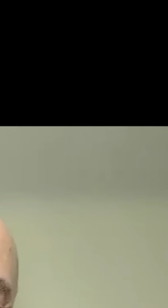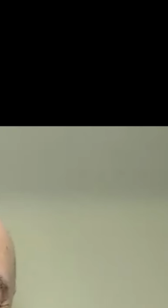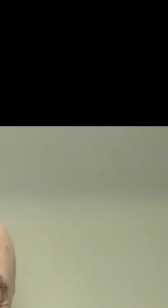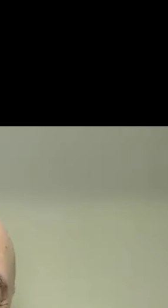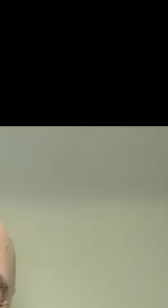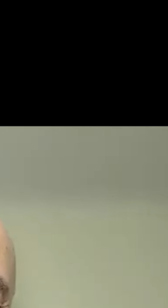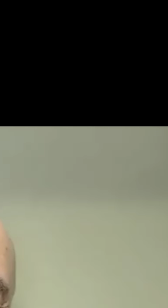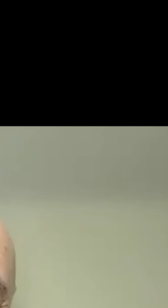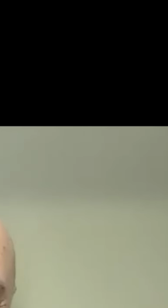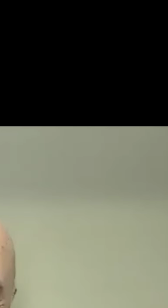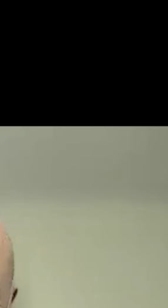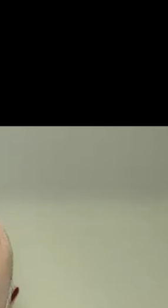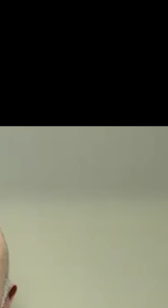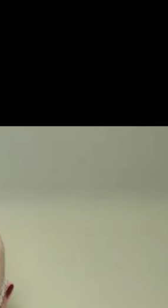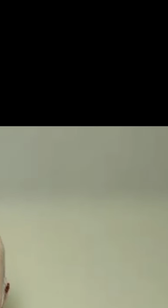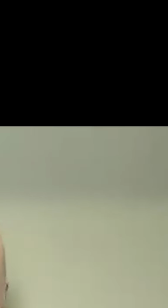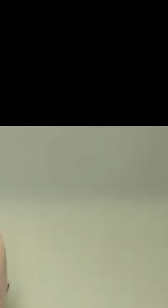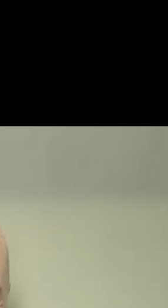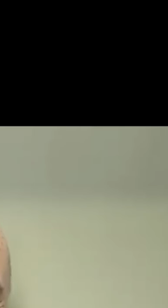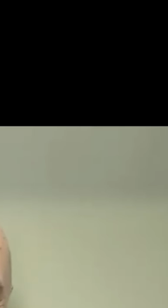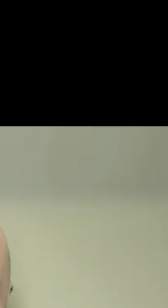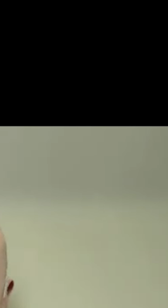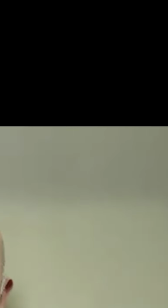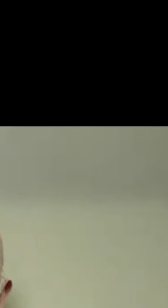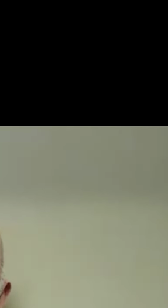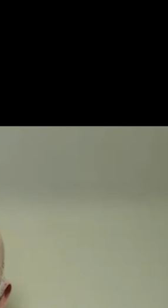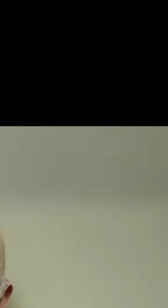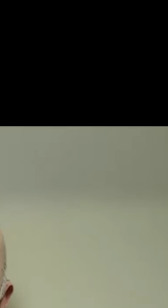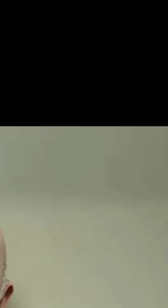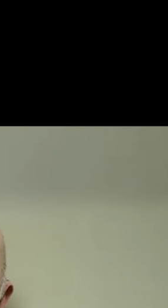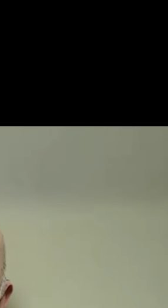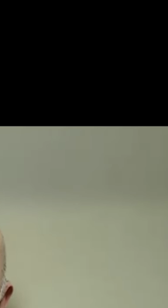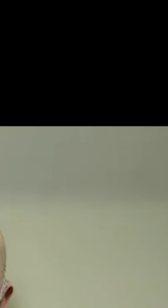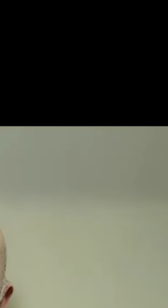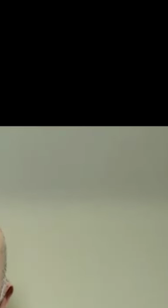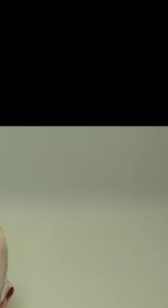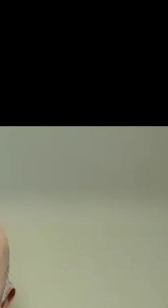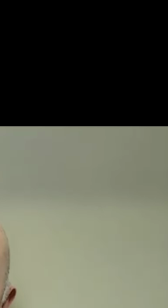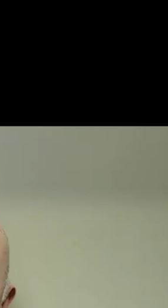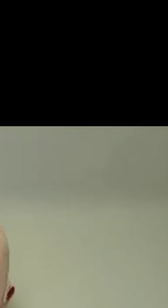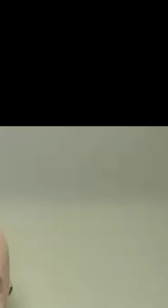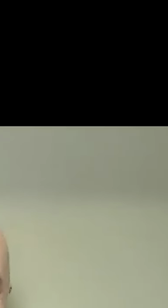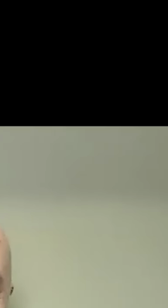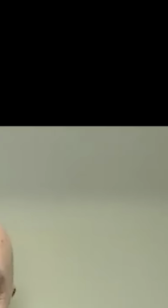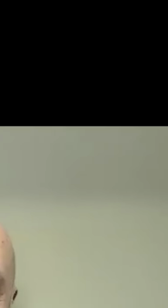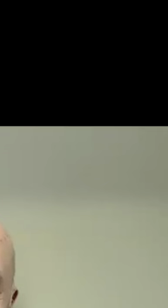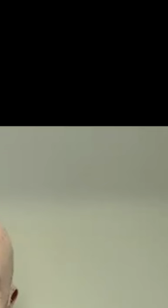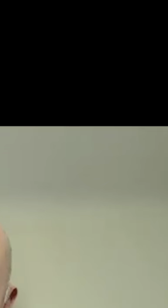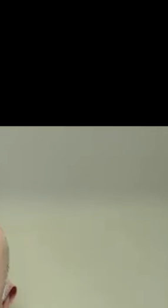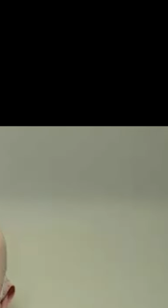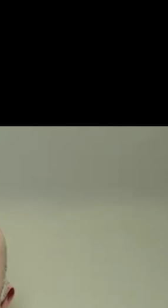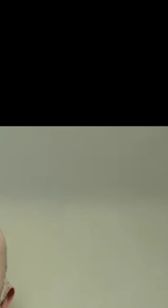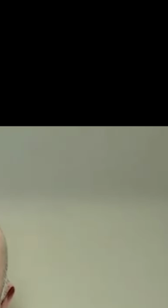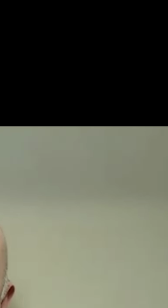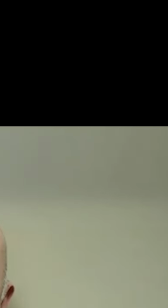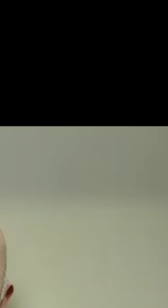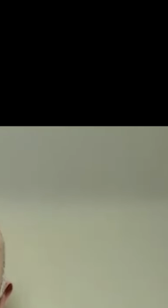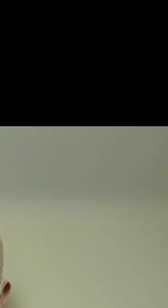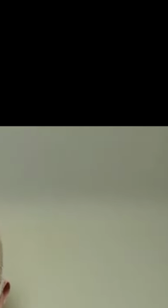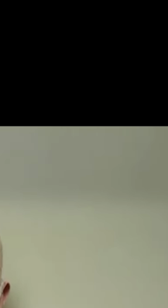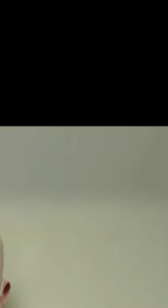the speed of my talking, because I'd like to touch on the issue of the complicated